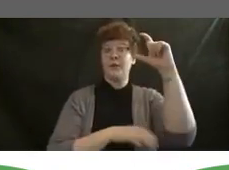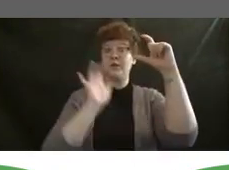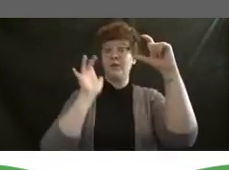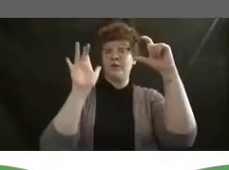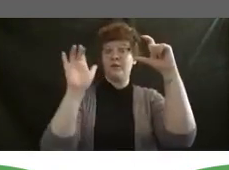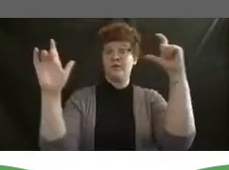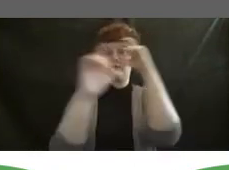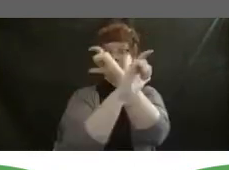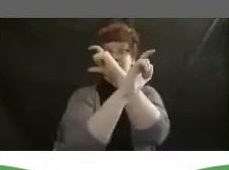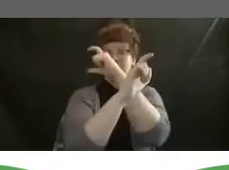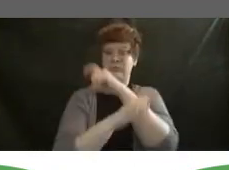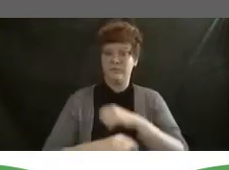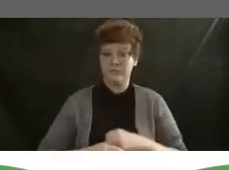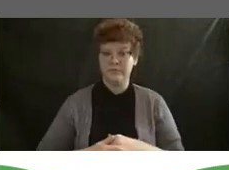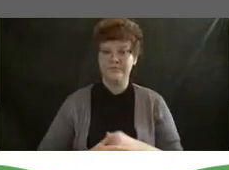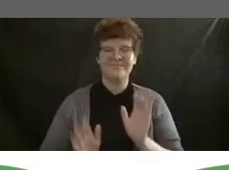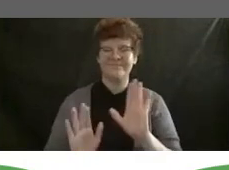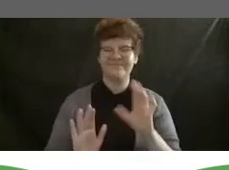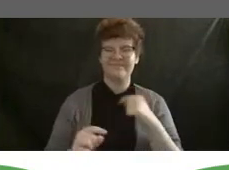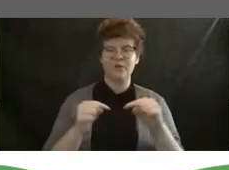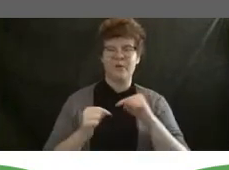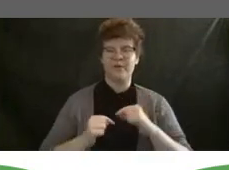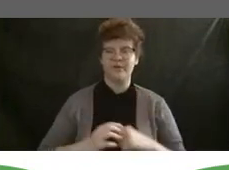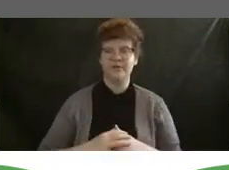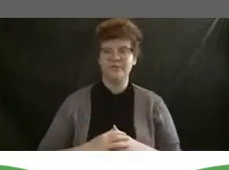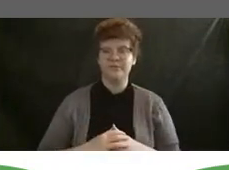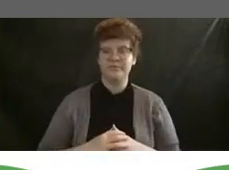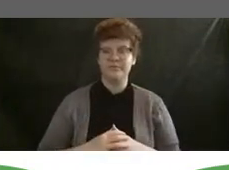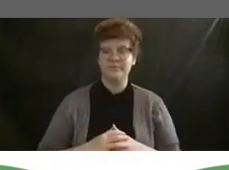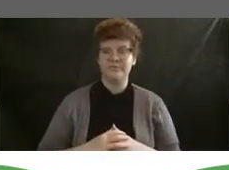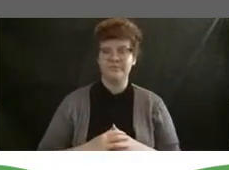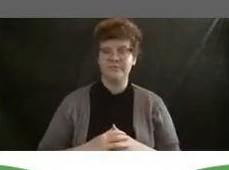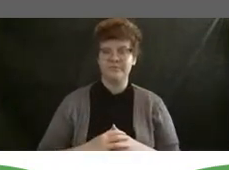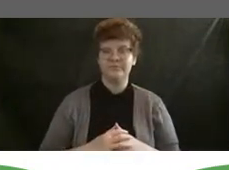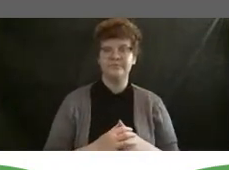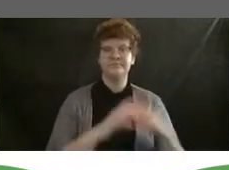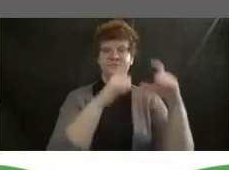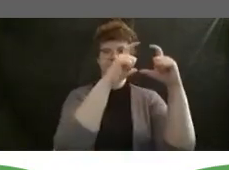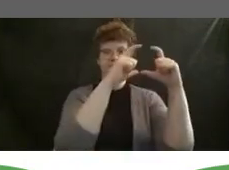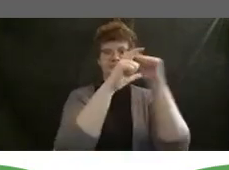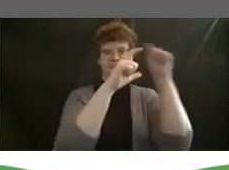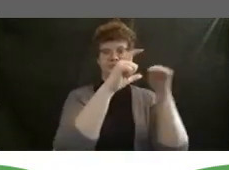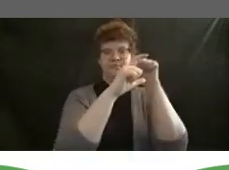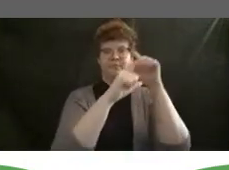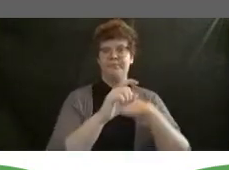Let's go back. I want to click this color is my main color.